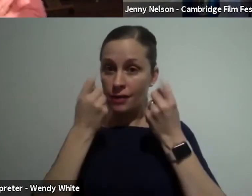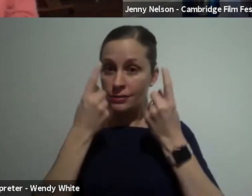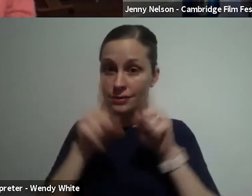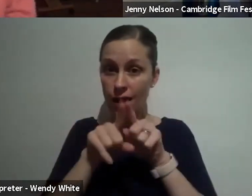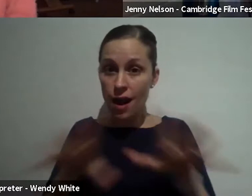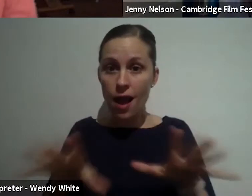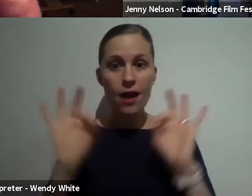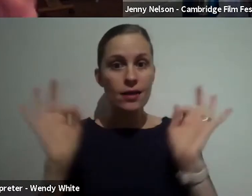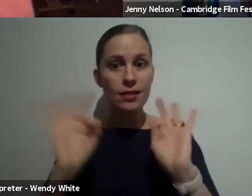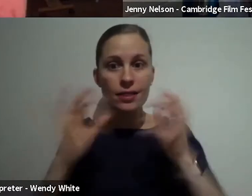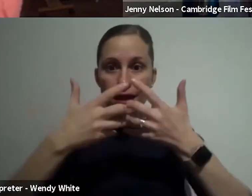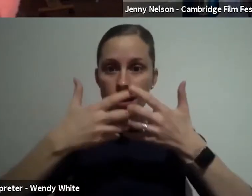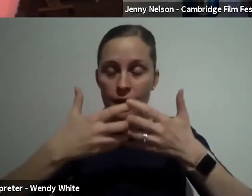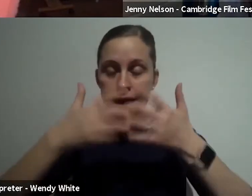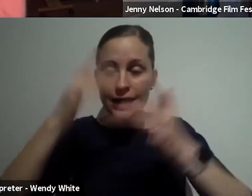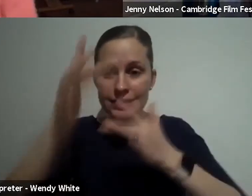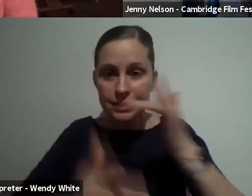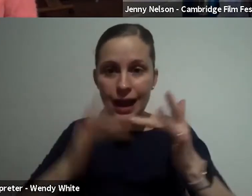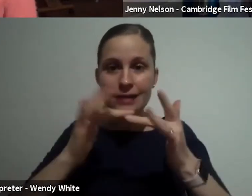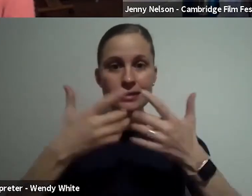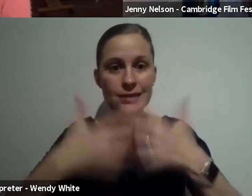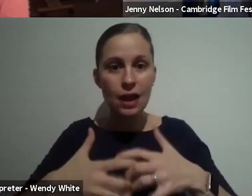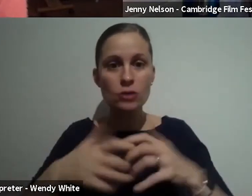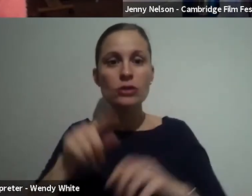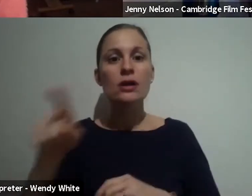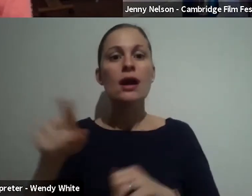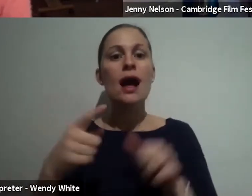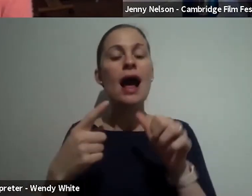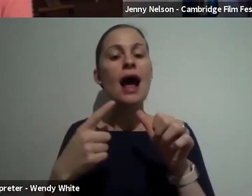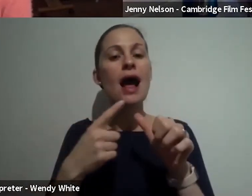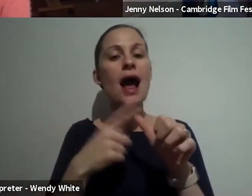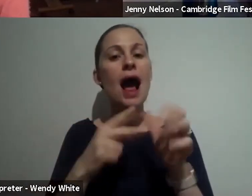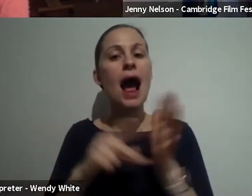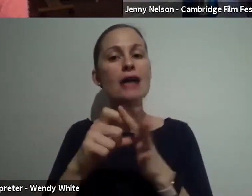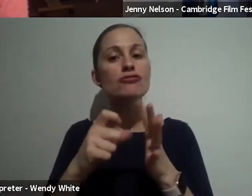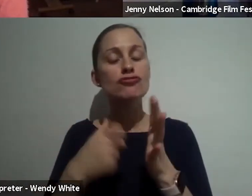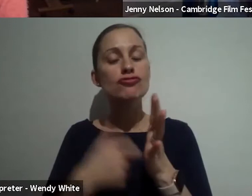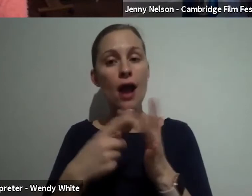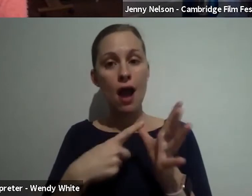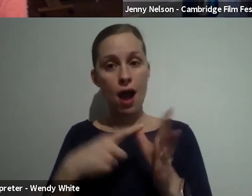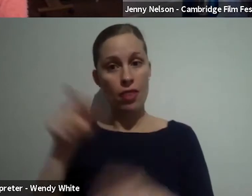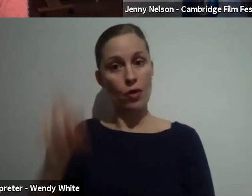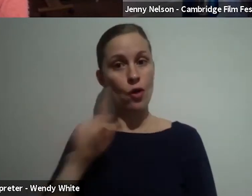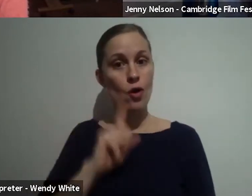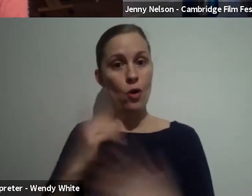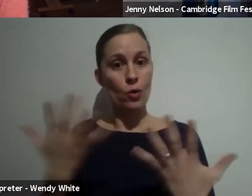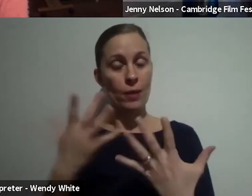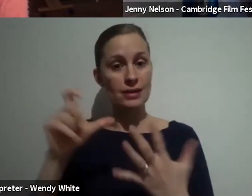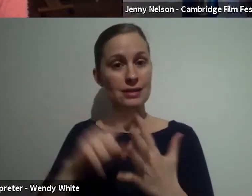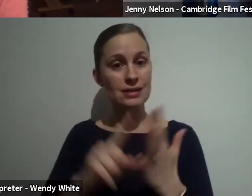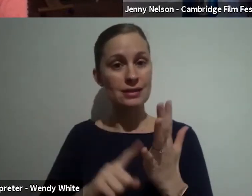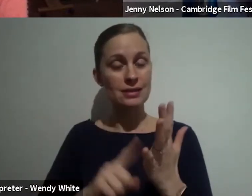connection all day long. But I have to say that Andrea Fandos, the girl that plays Celia, she didn't have cell